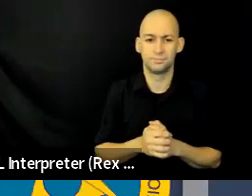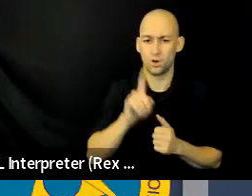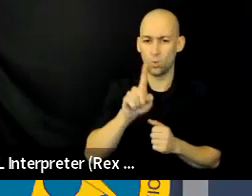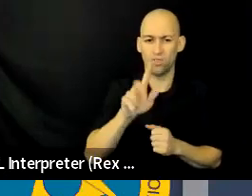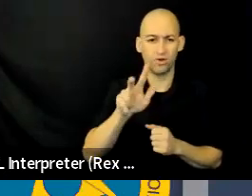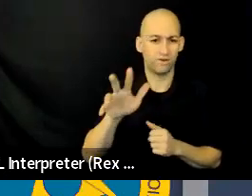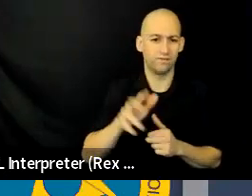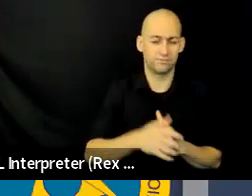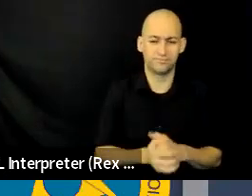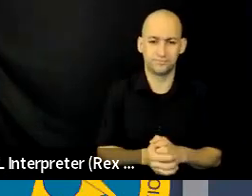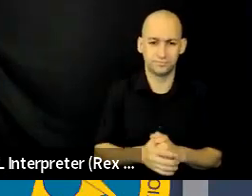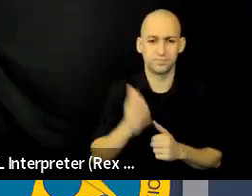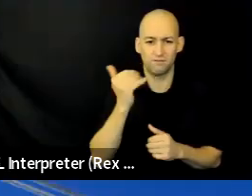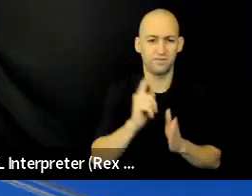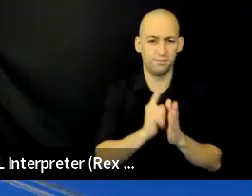1:35.